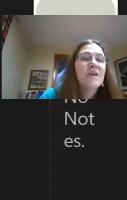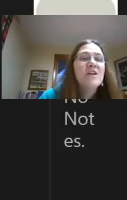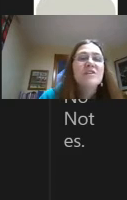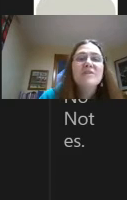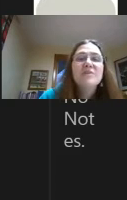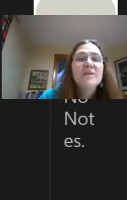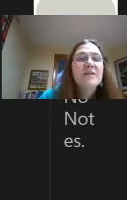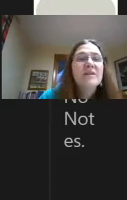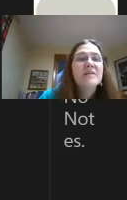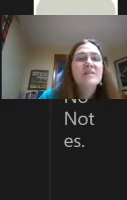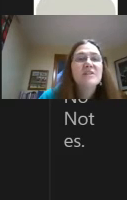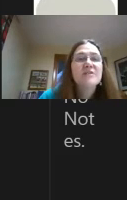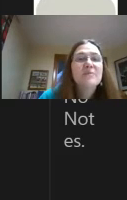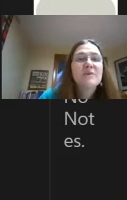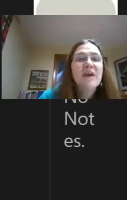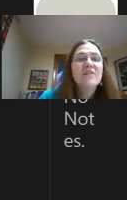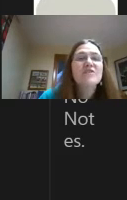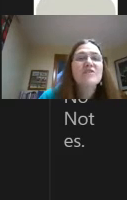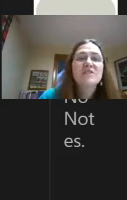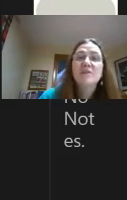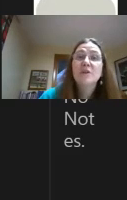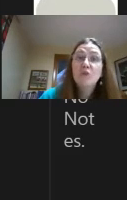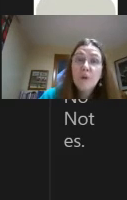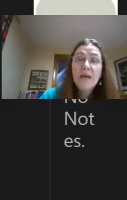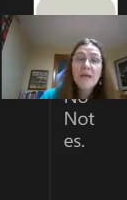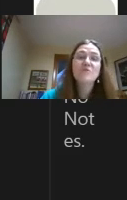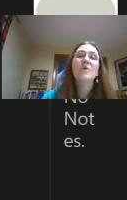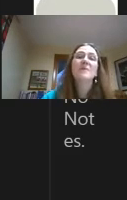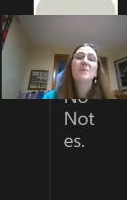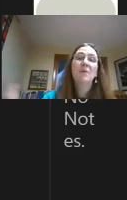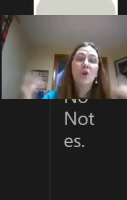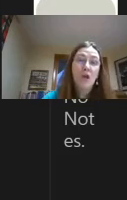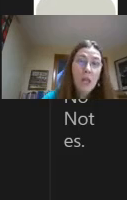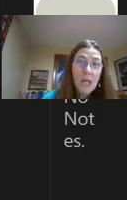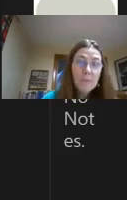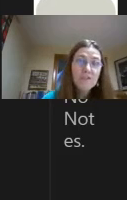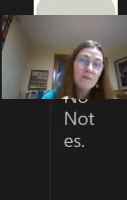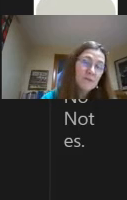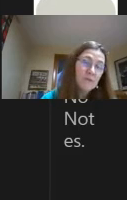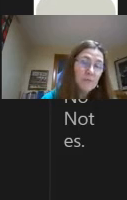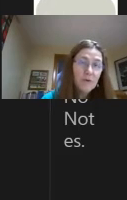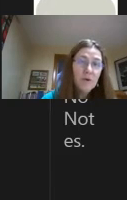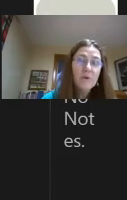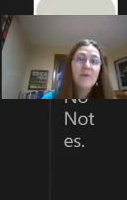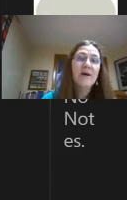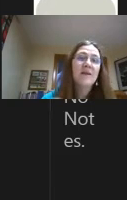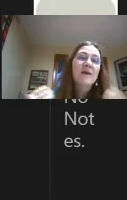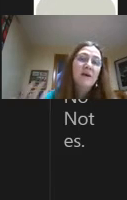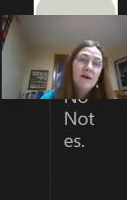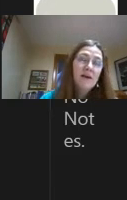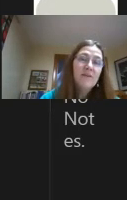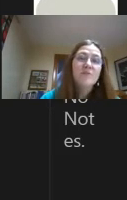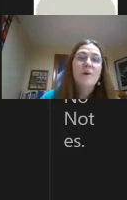well. So this one is suggested for beef cattle. So these are going to be growing animals. We want them to put on a lot of muscle, some bone to go with